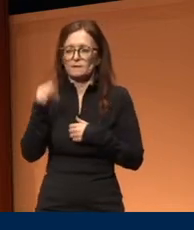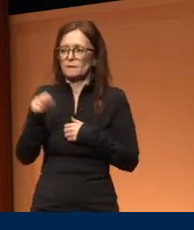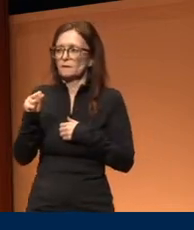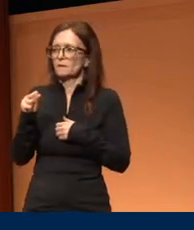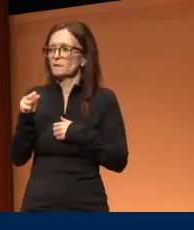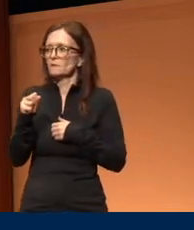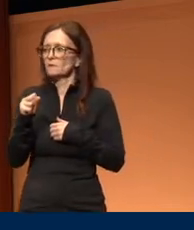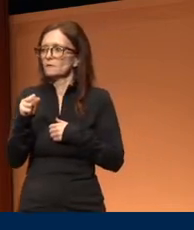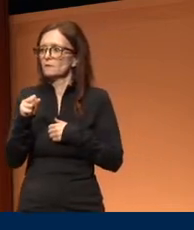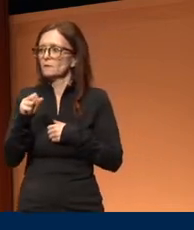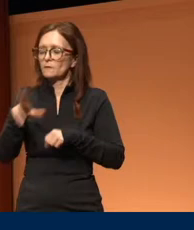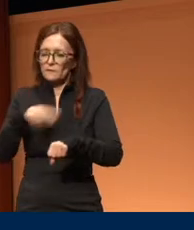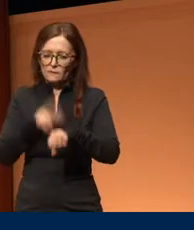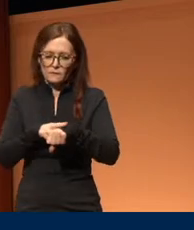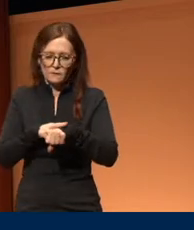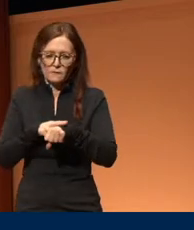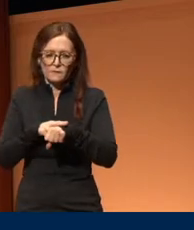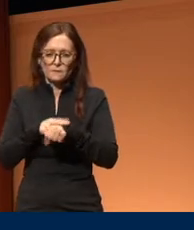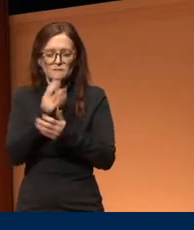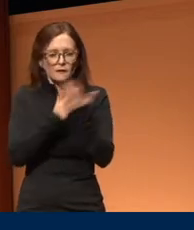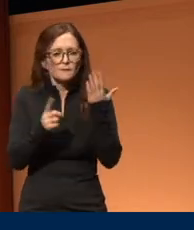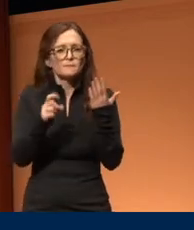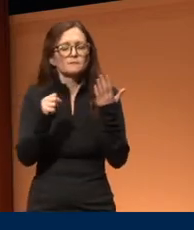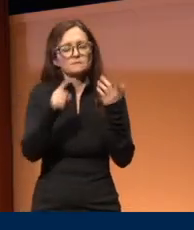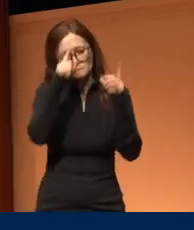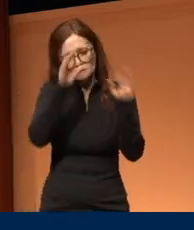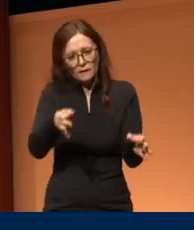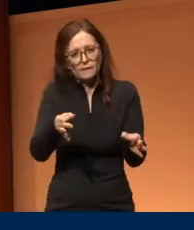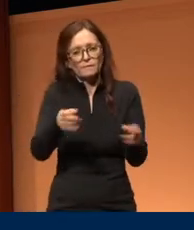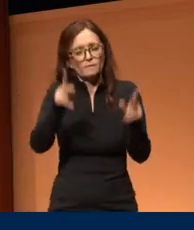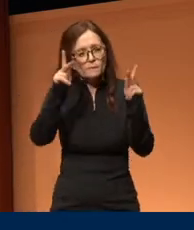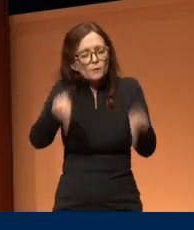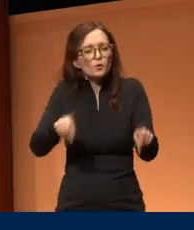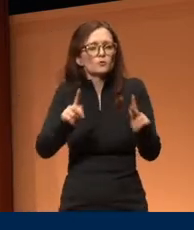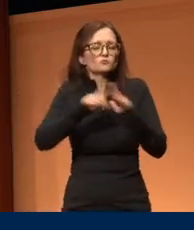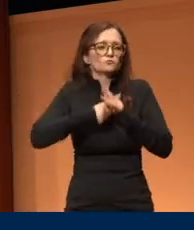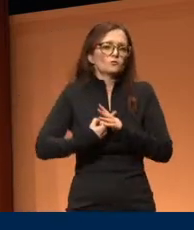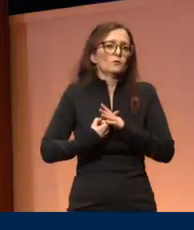would say, yes, of course it will get to the heads of some. I mean, definitely the person who started